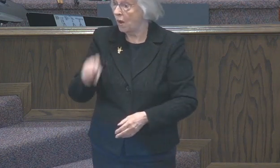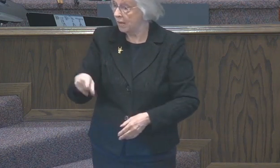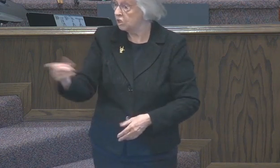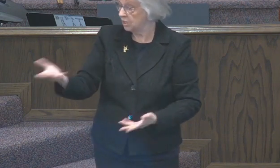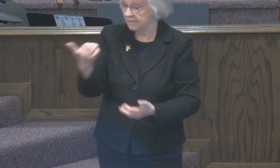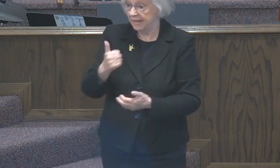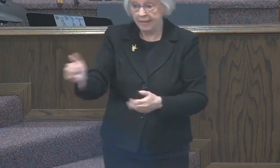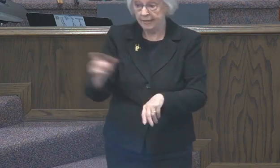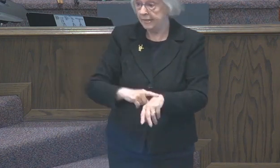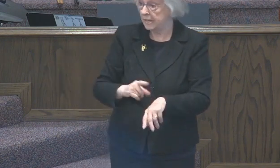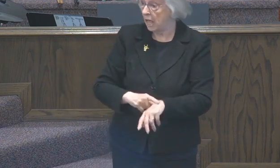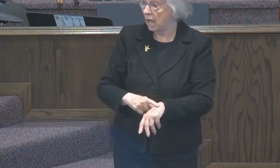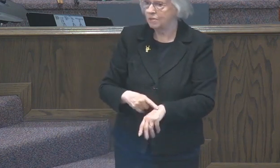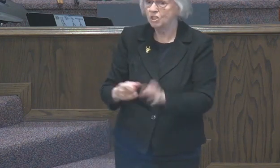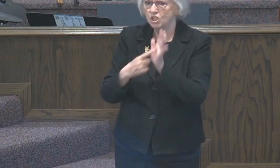just stop.